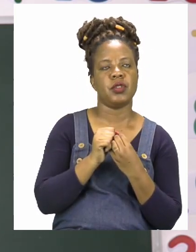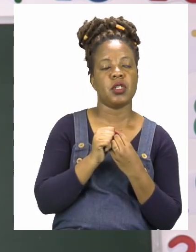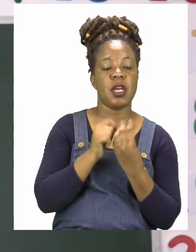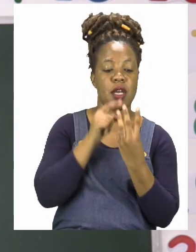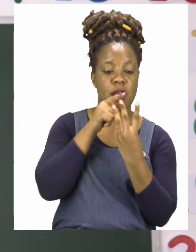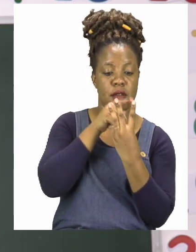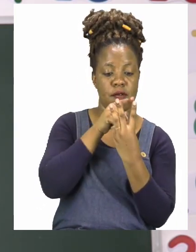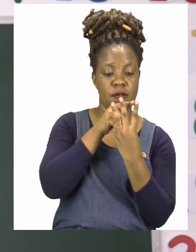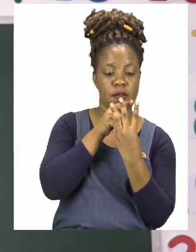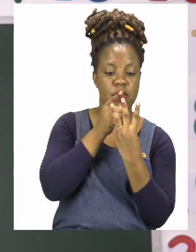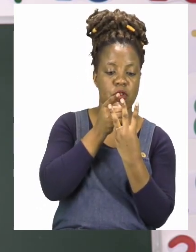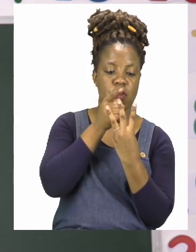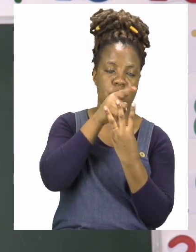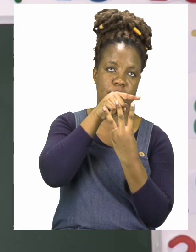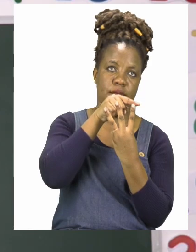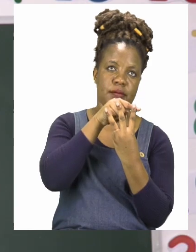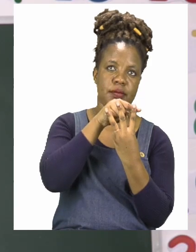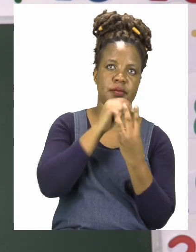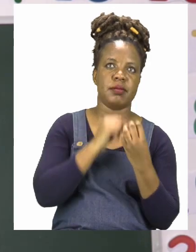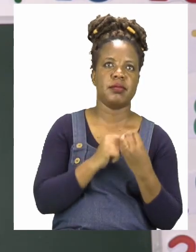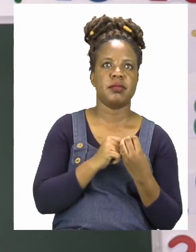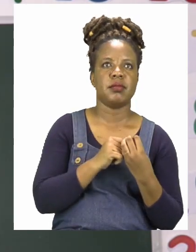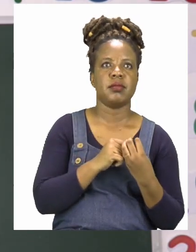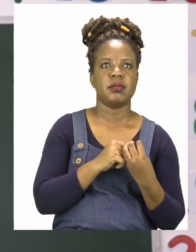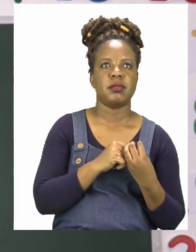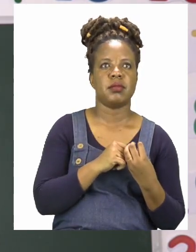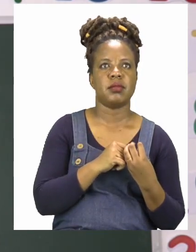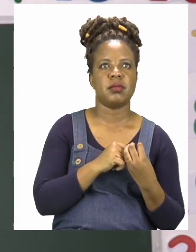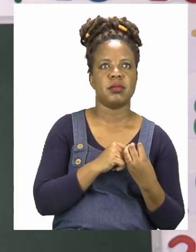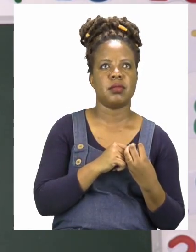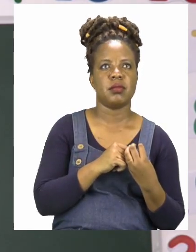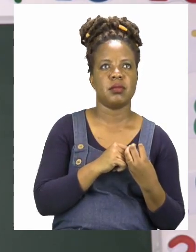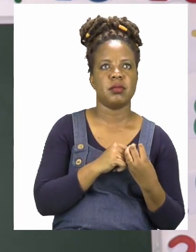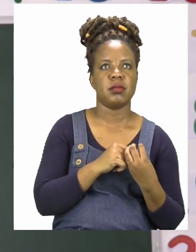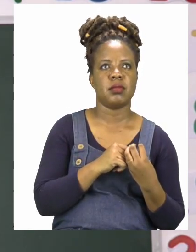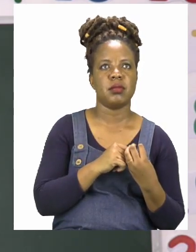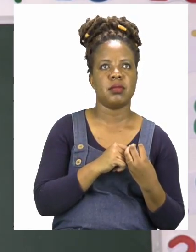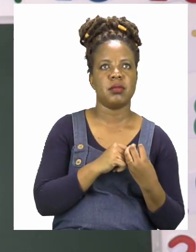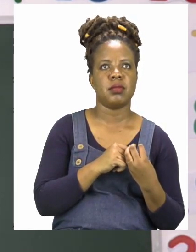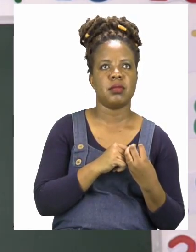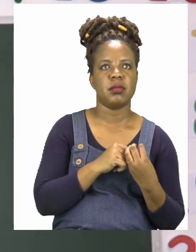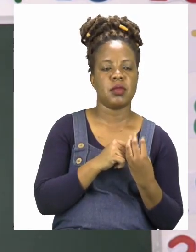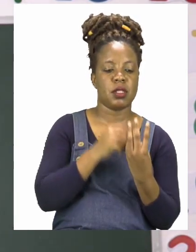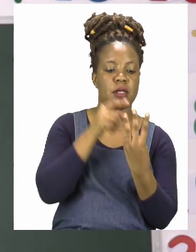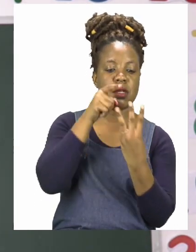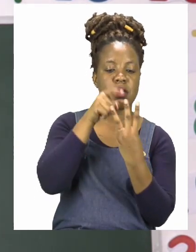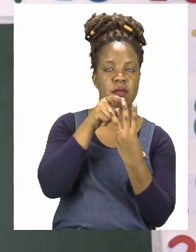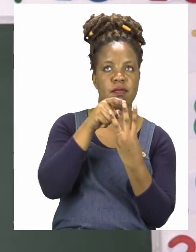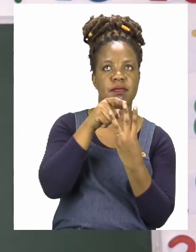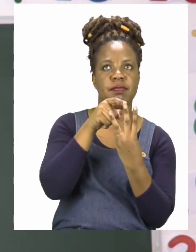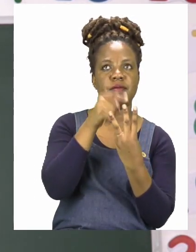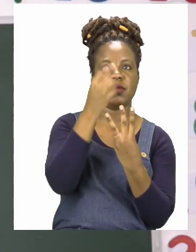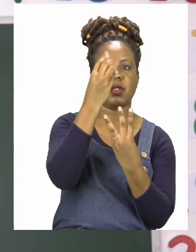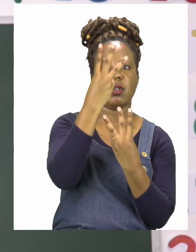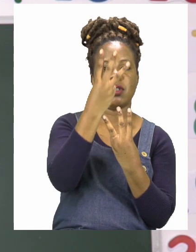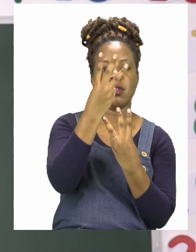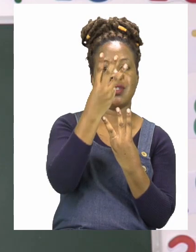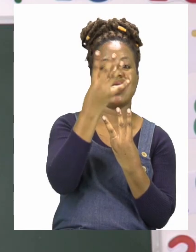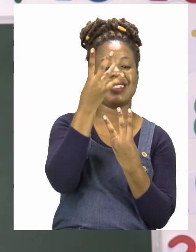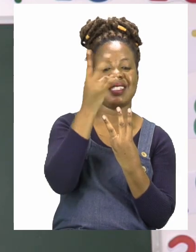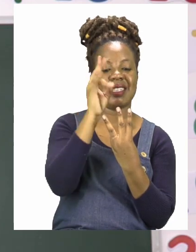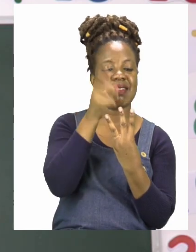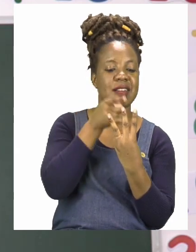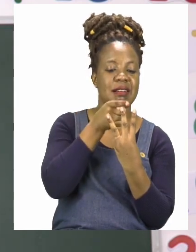backwards. Now if we're counting going backwards, we are the number 37, and then we are looking for the one that